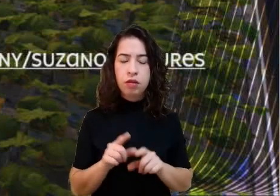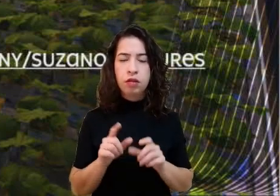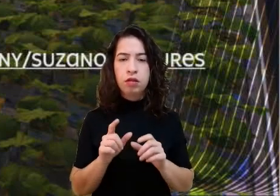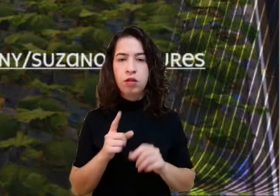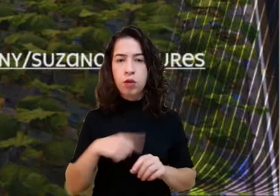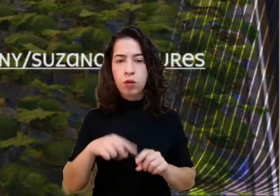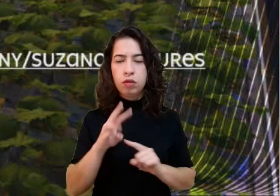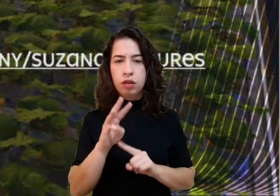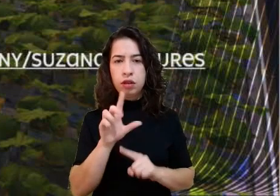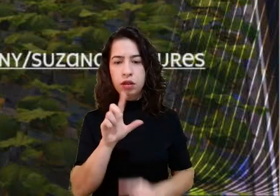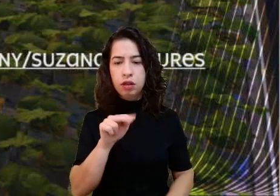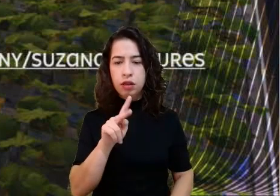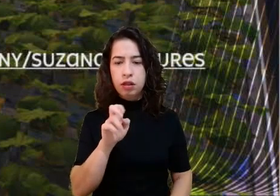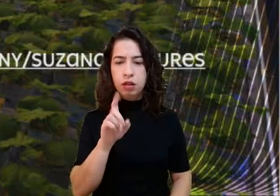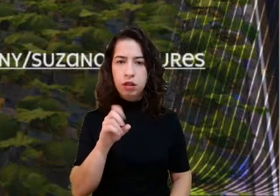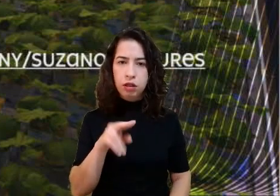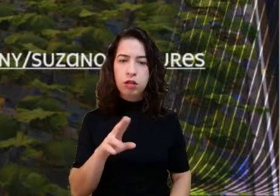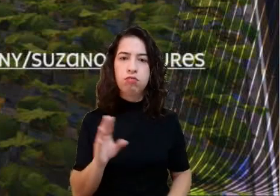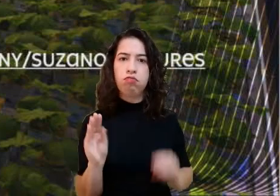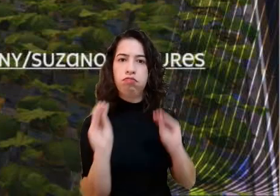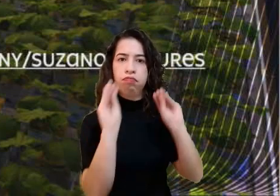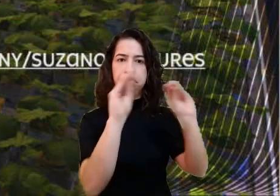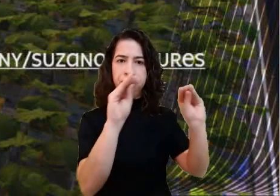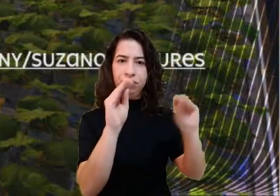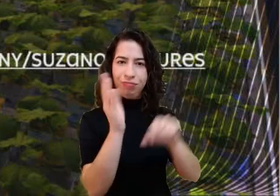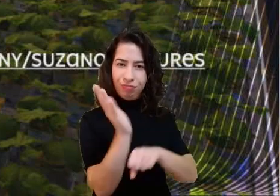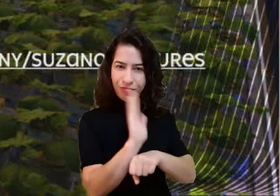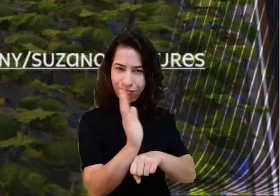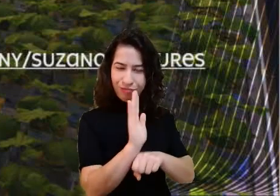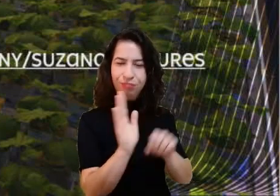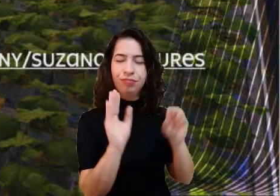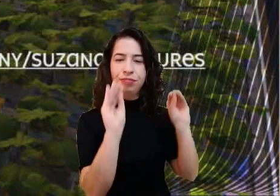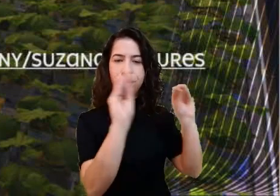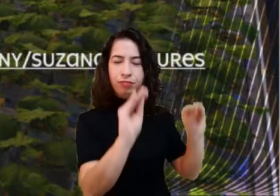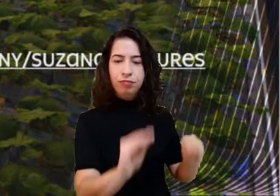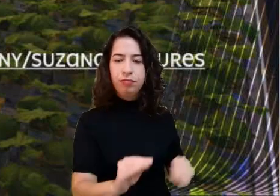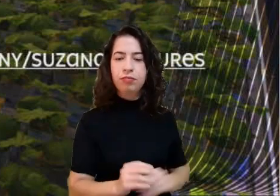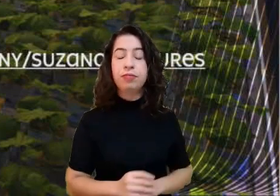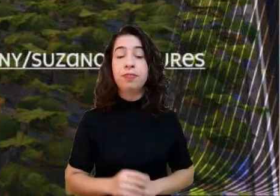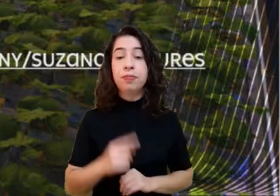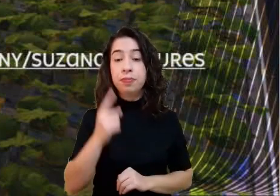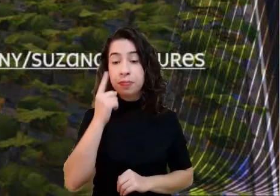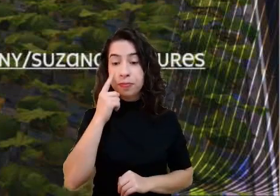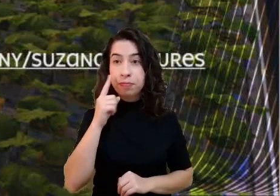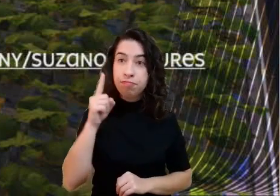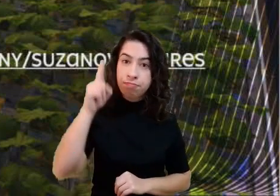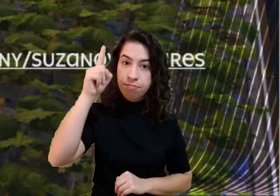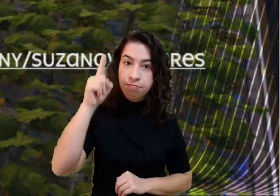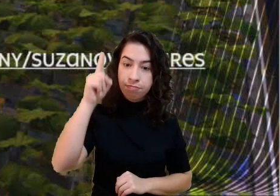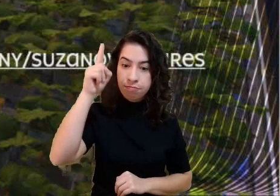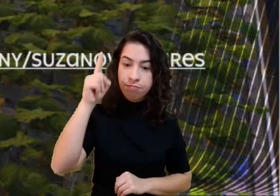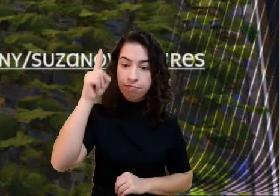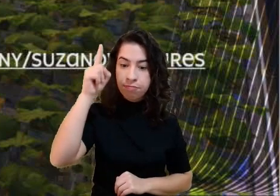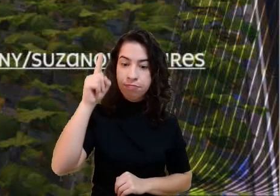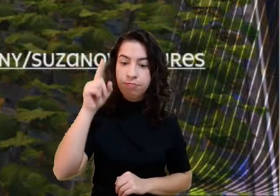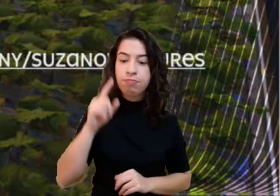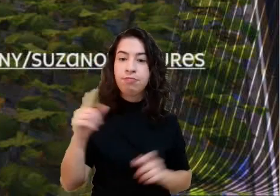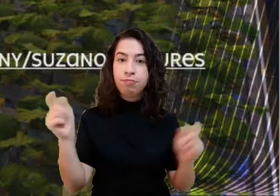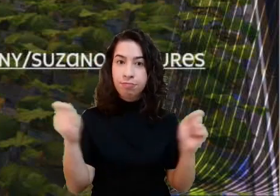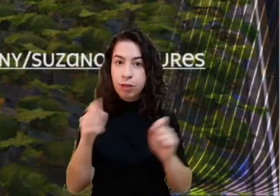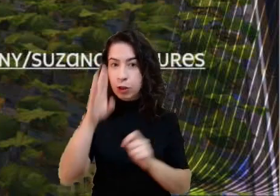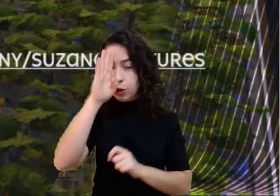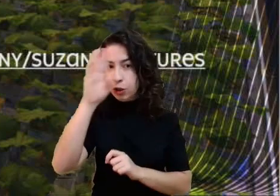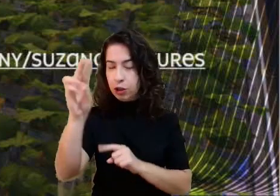page. So if you want to keep up, please follow us. And on the QR code, you can get directly to